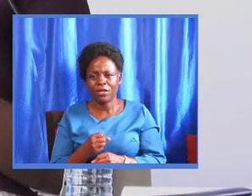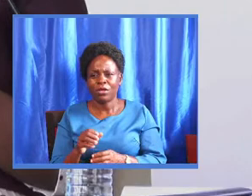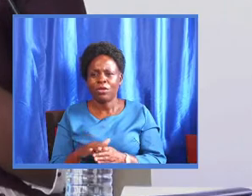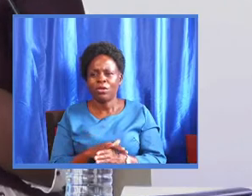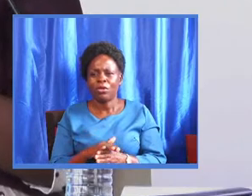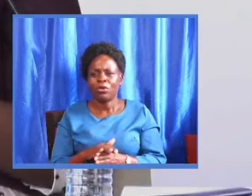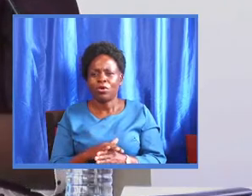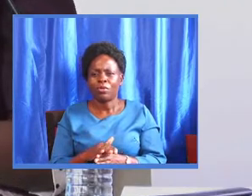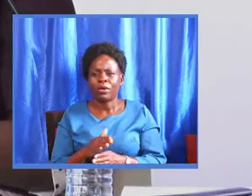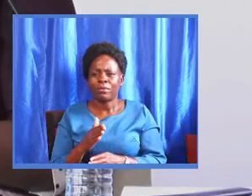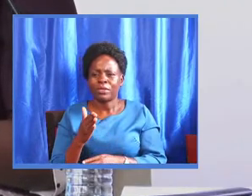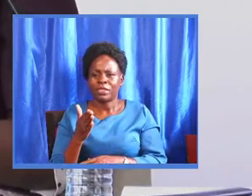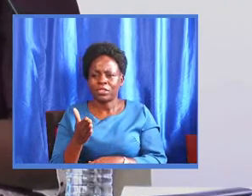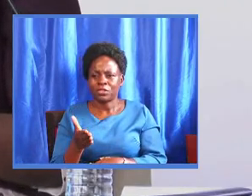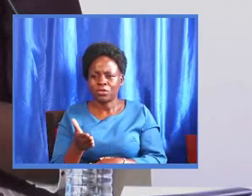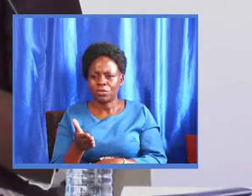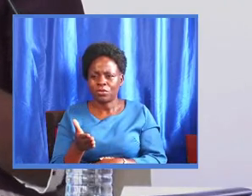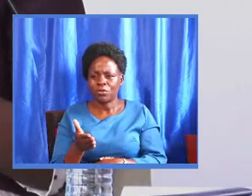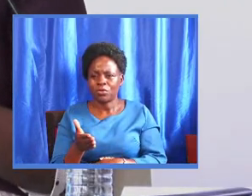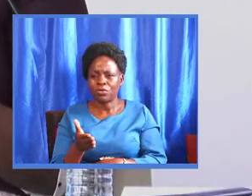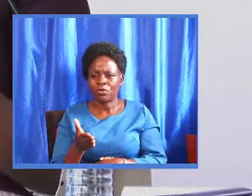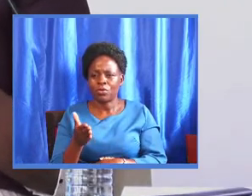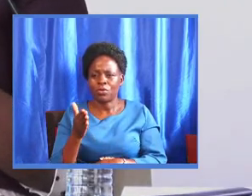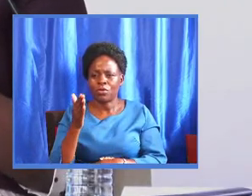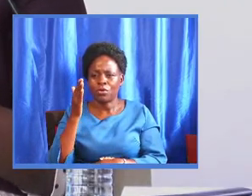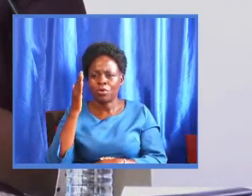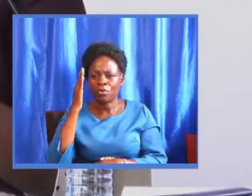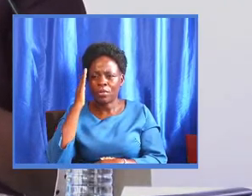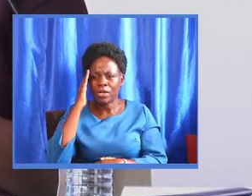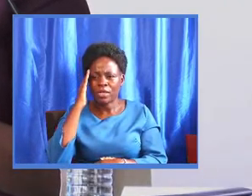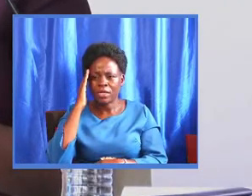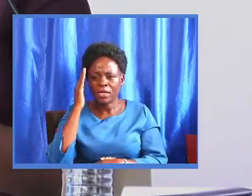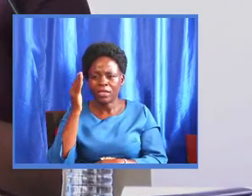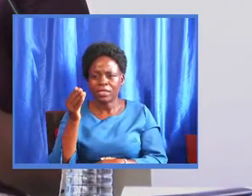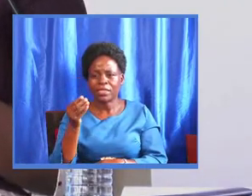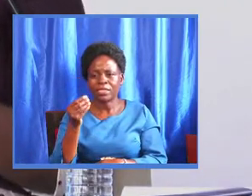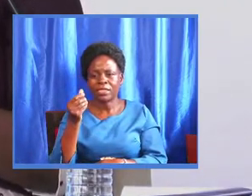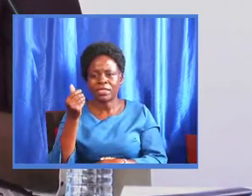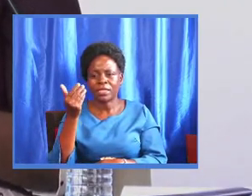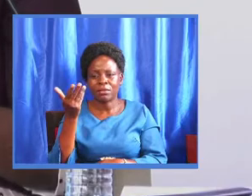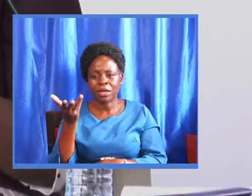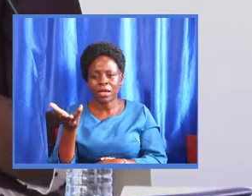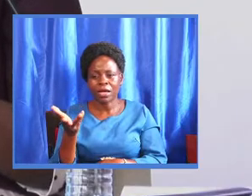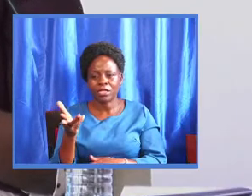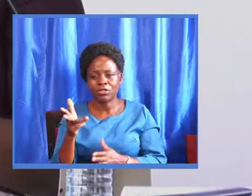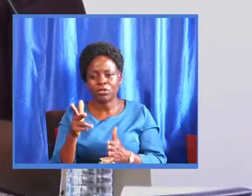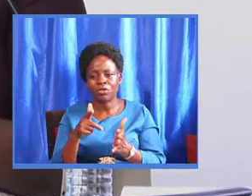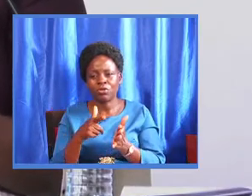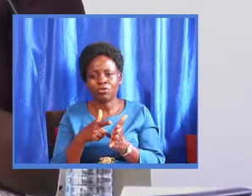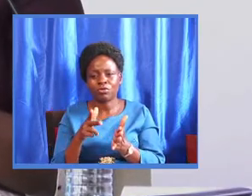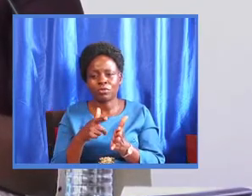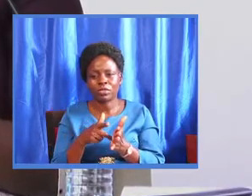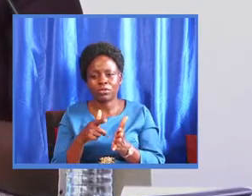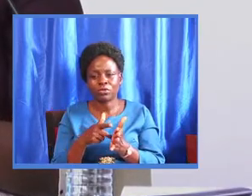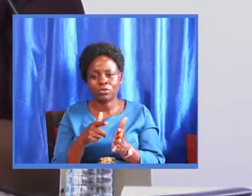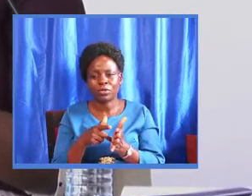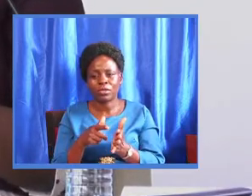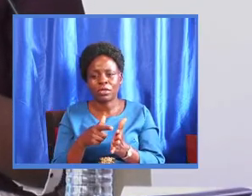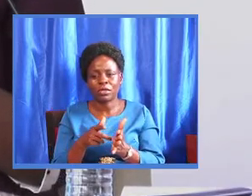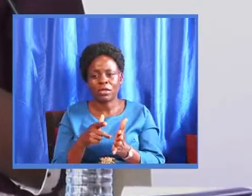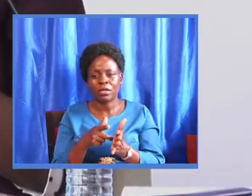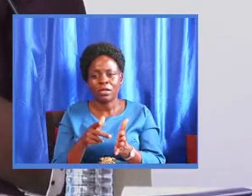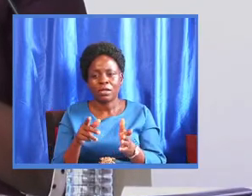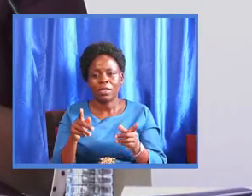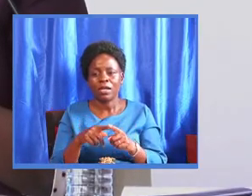yo ng'omwaka gwo guweddeko. Omanya sente mmeka z'olina okusasula ng'ebbanja erya income tax ewa URA.